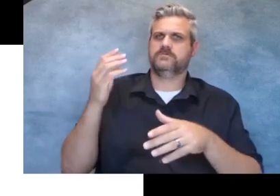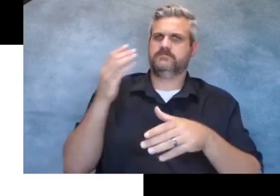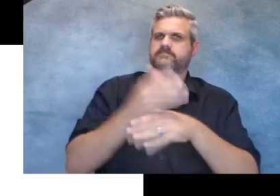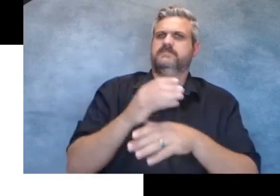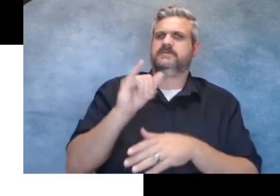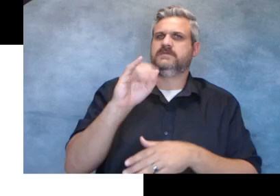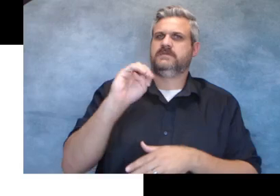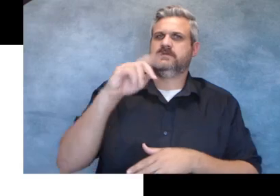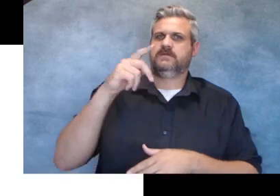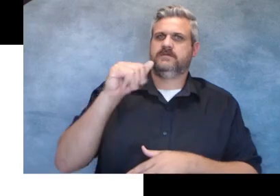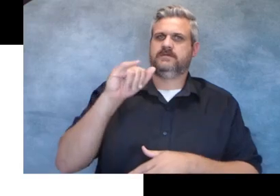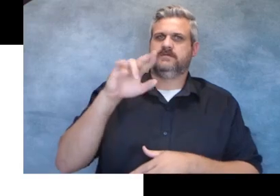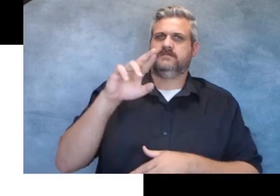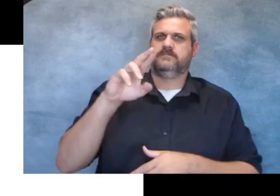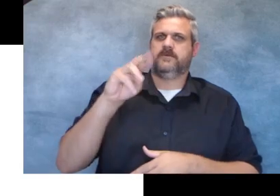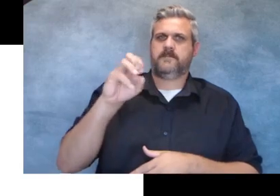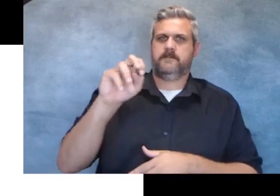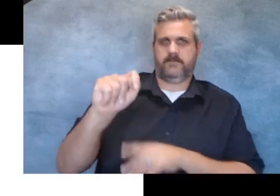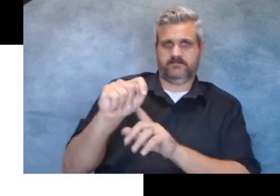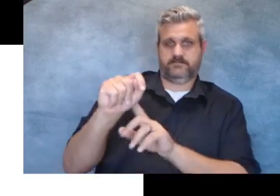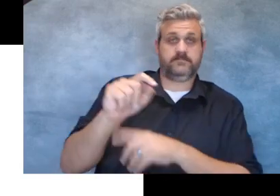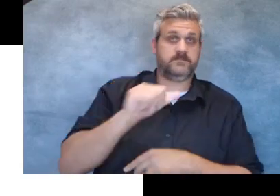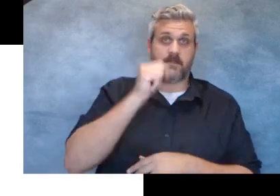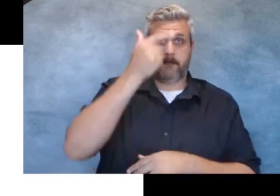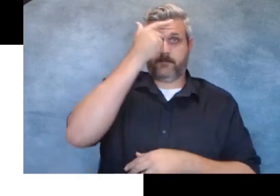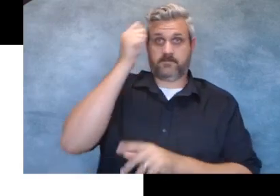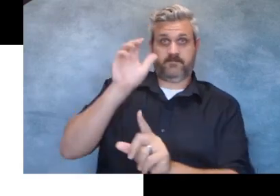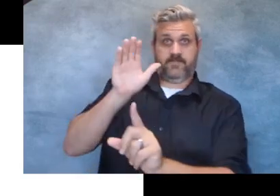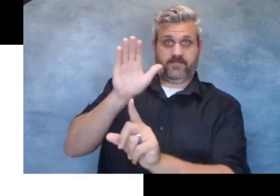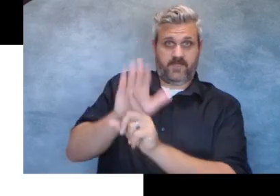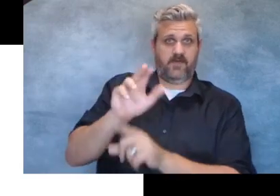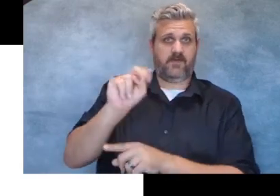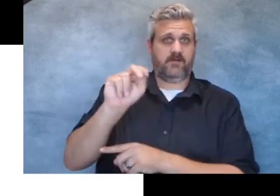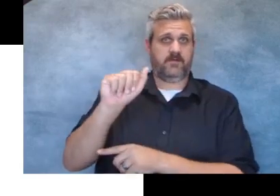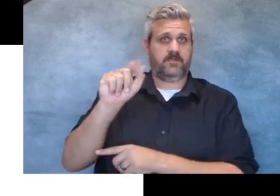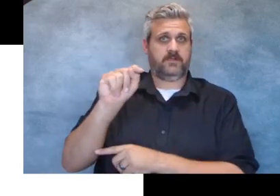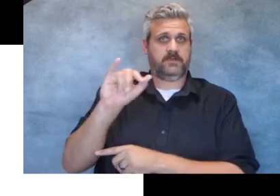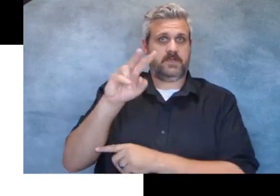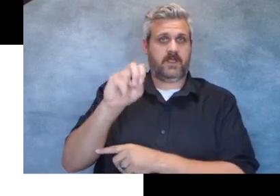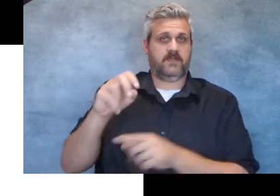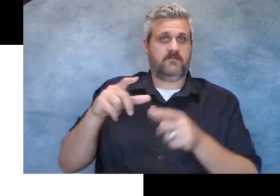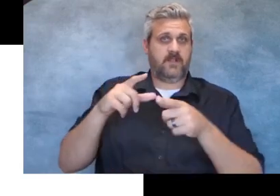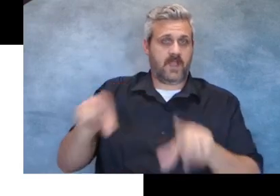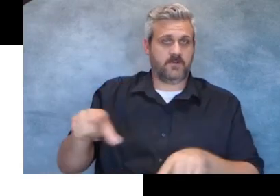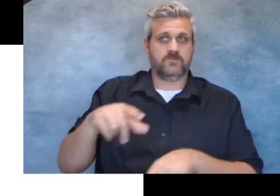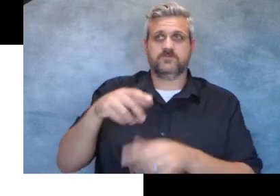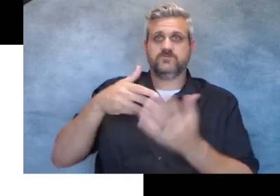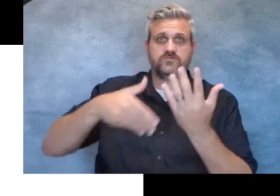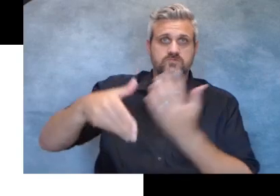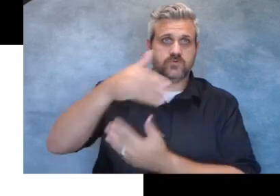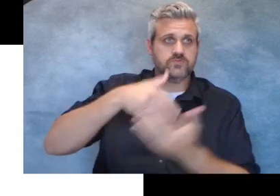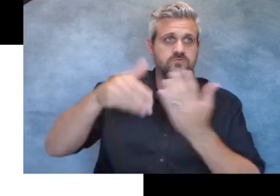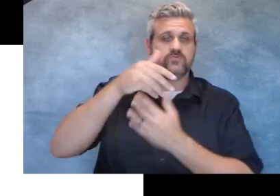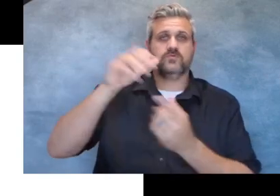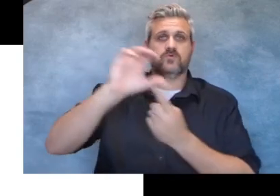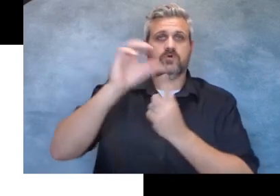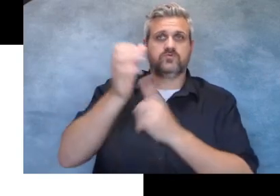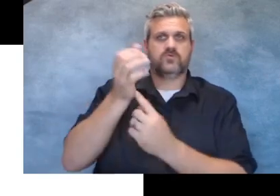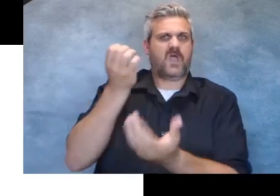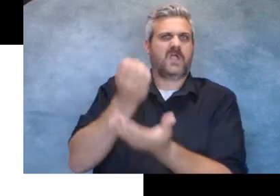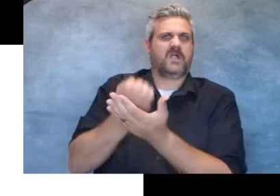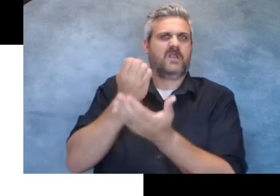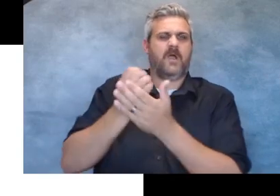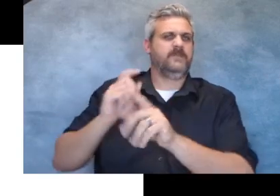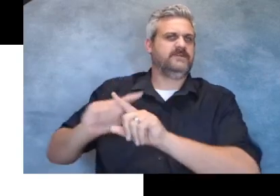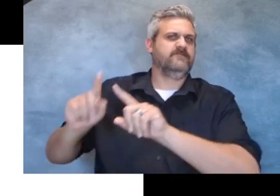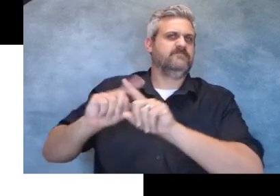impairment. It may not be due to the student's native language, social, cultural, or economic differences. It